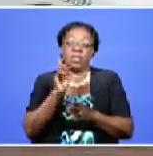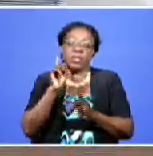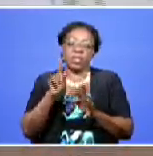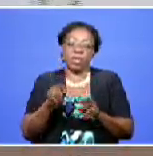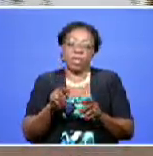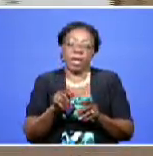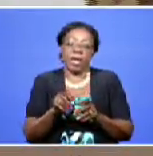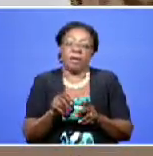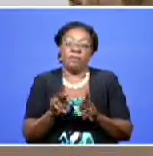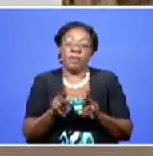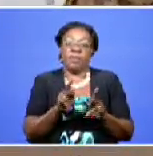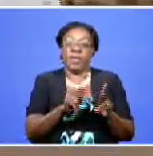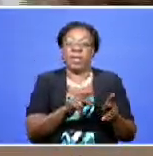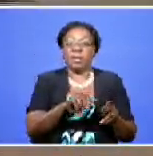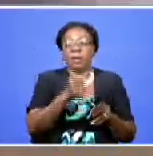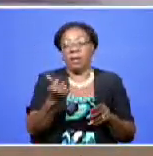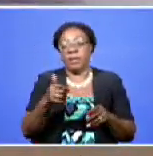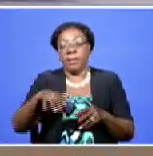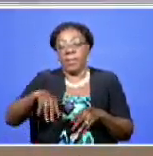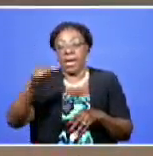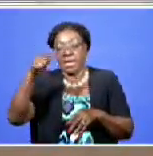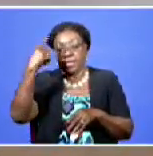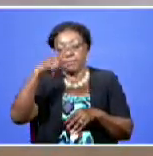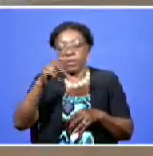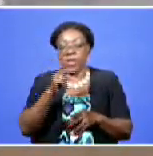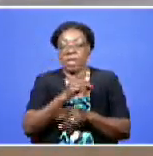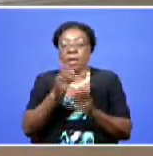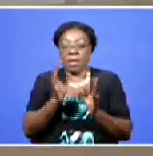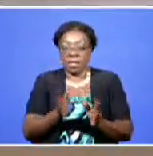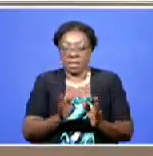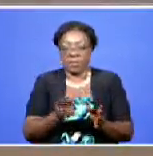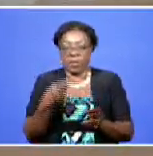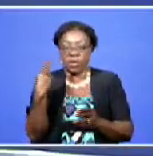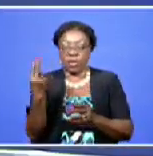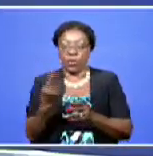should deplete their inventory of plastic bags by June 30th, 2020.